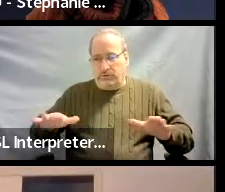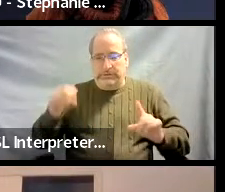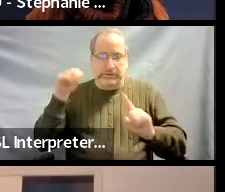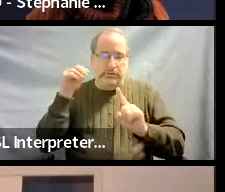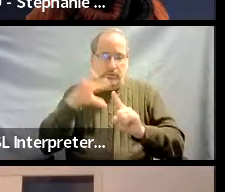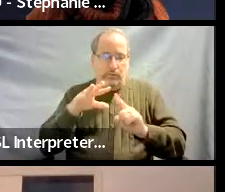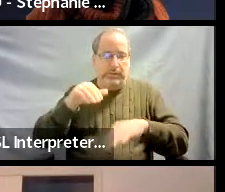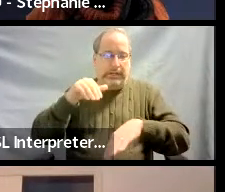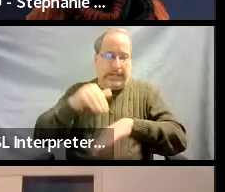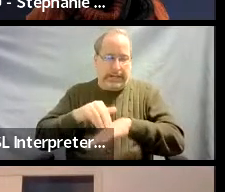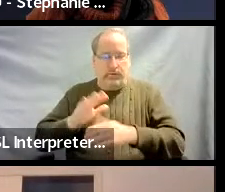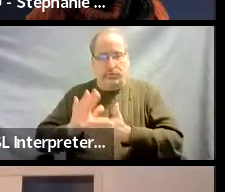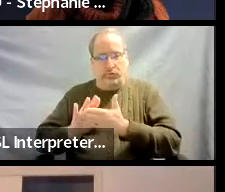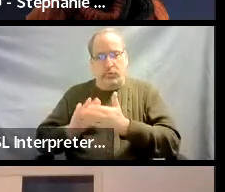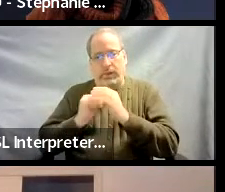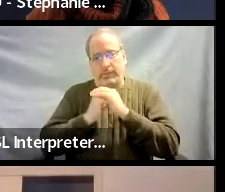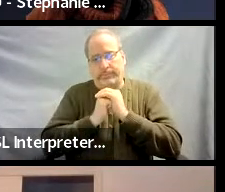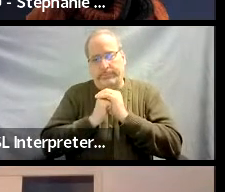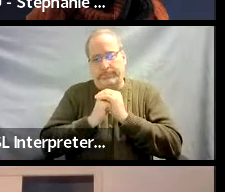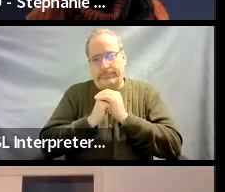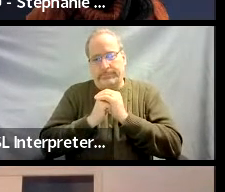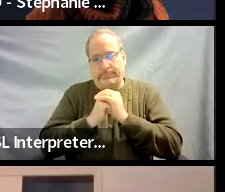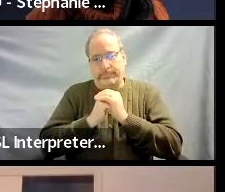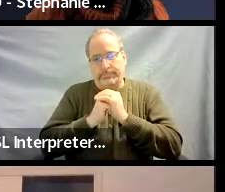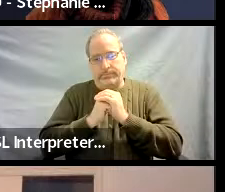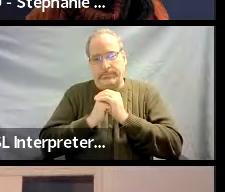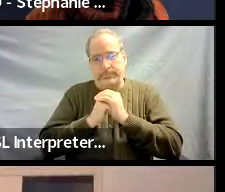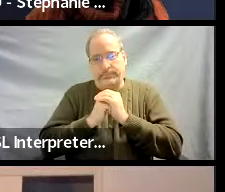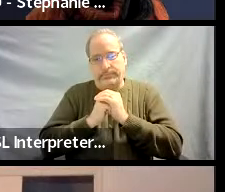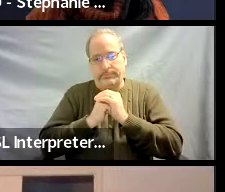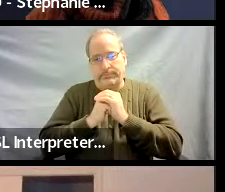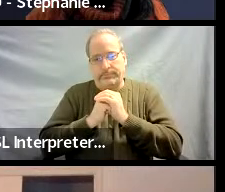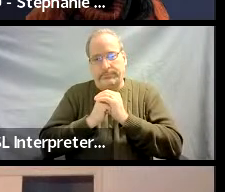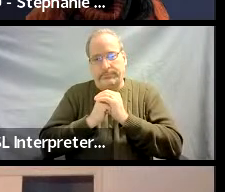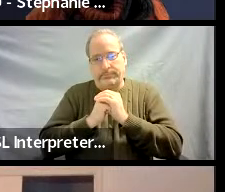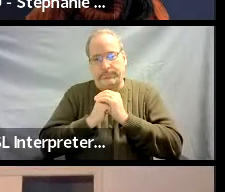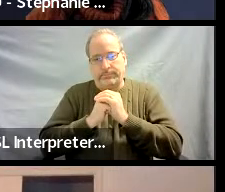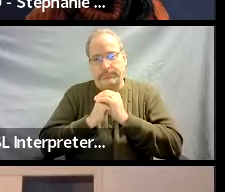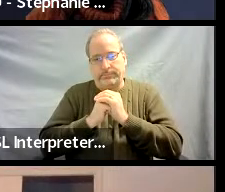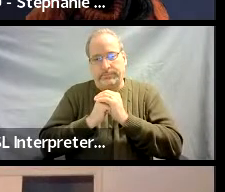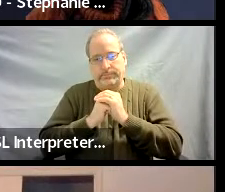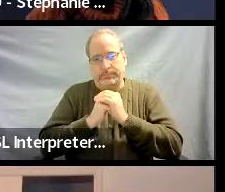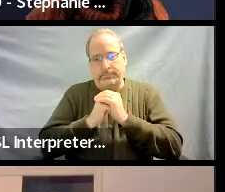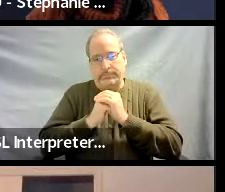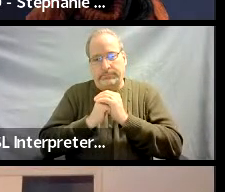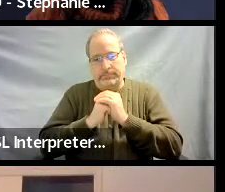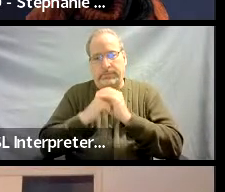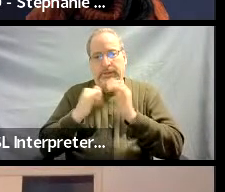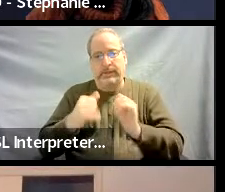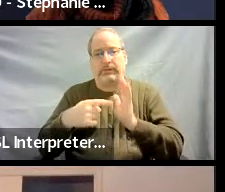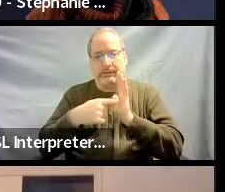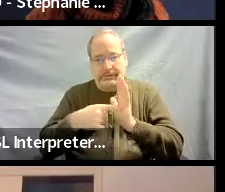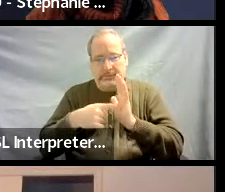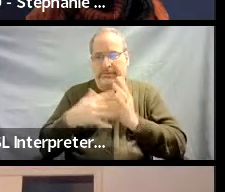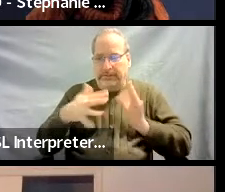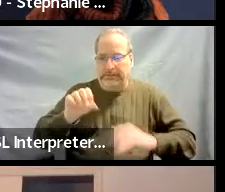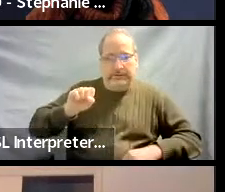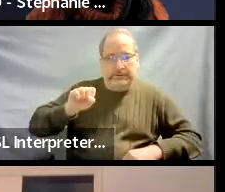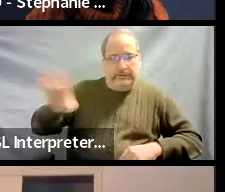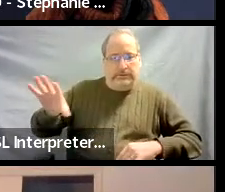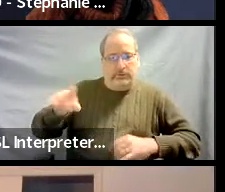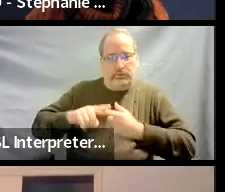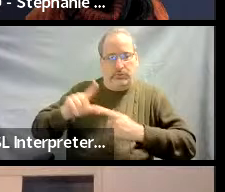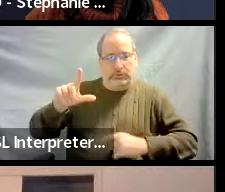school. So as I said, the samples are now at the lab.